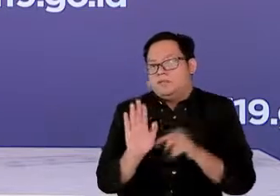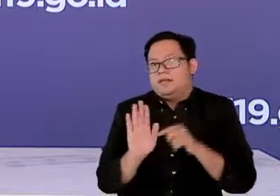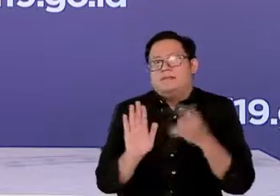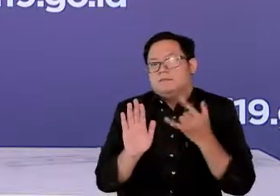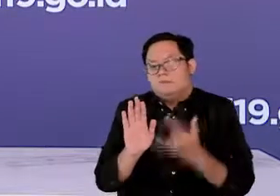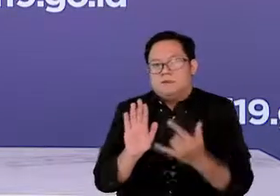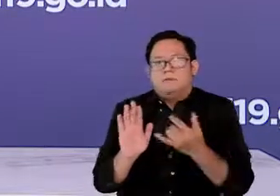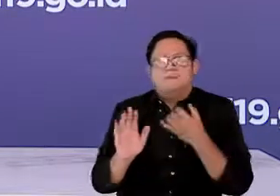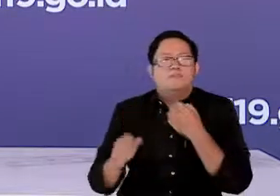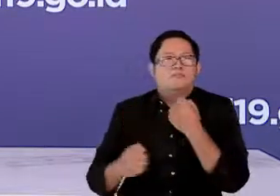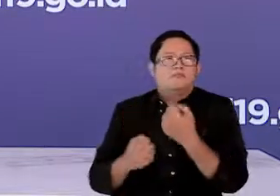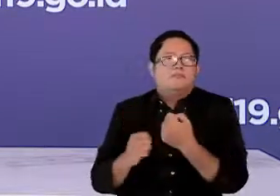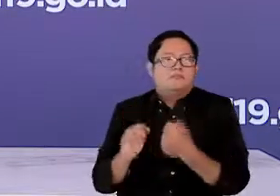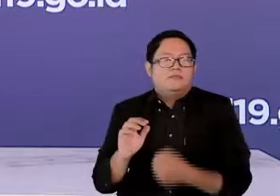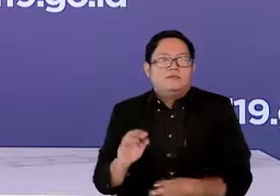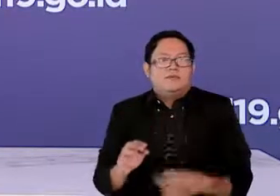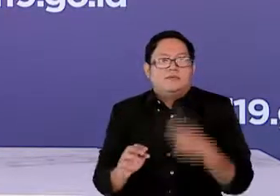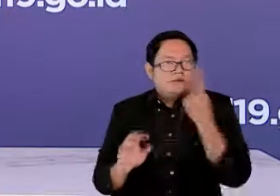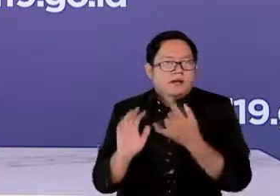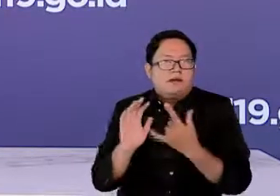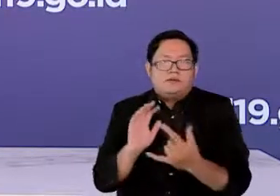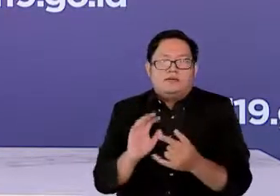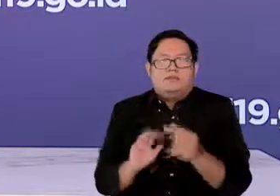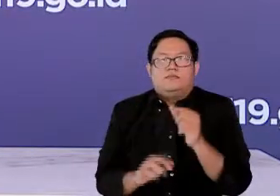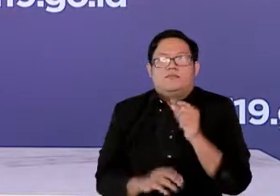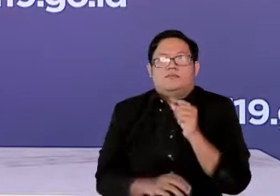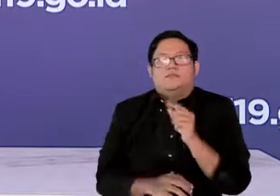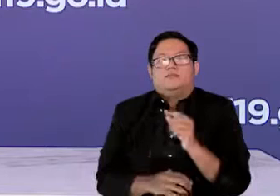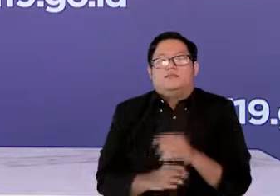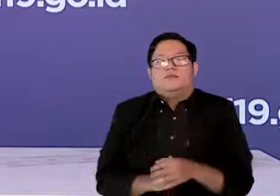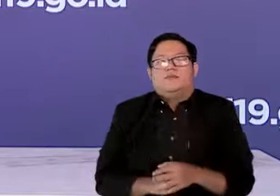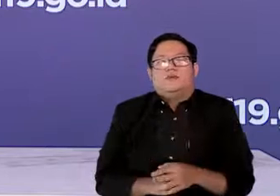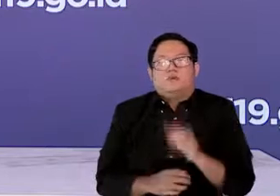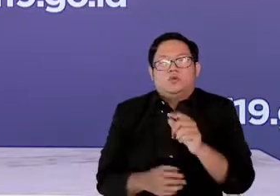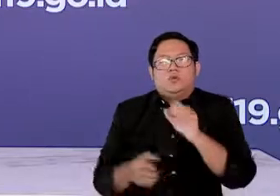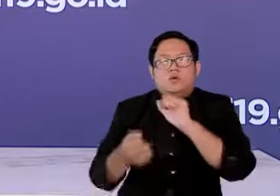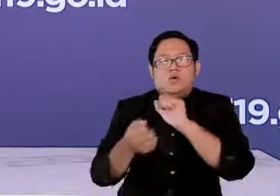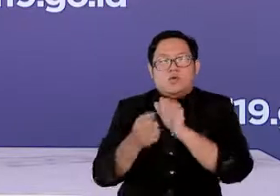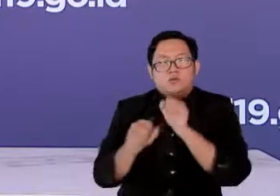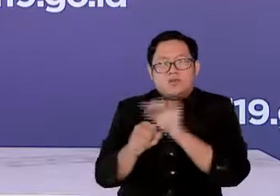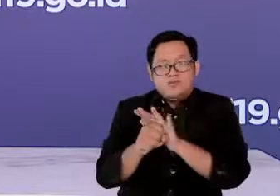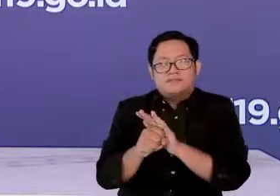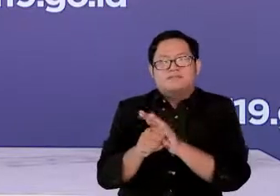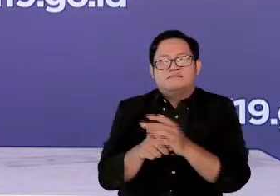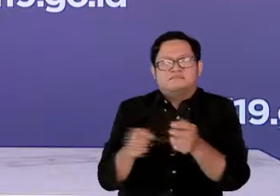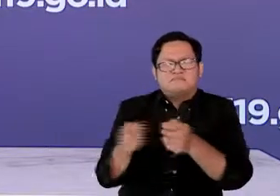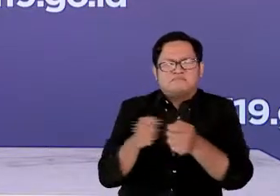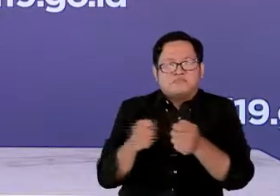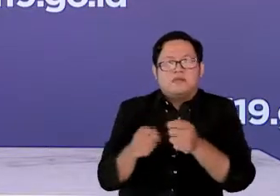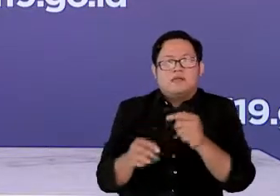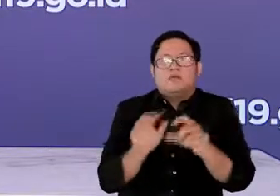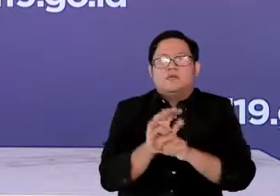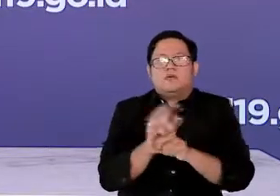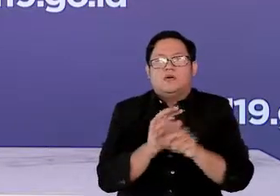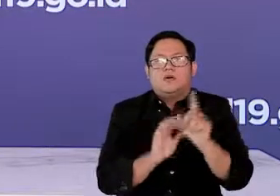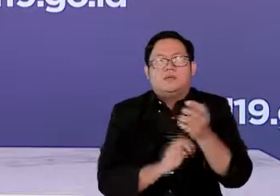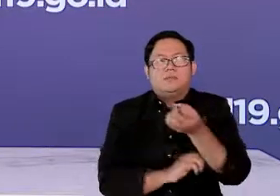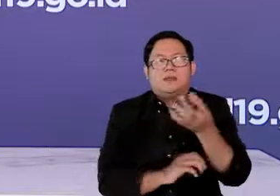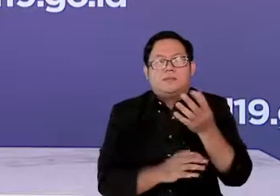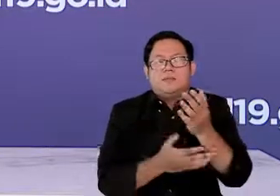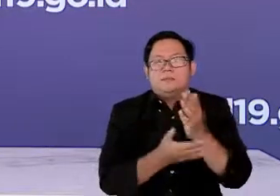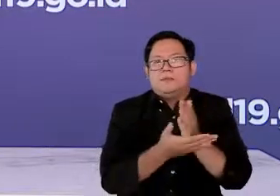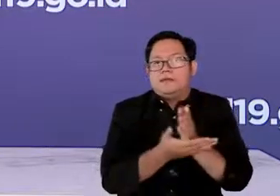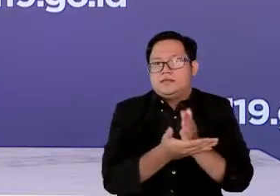the low cases in all time, which is now is the best example where the